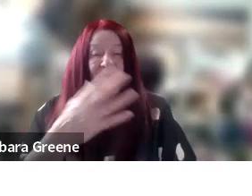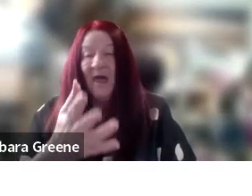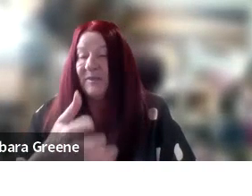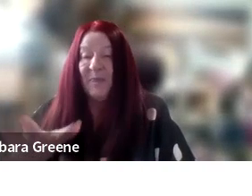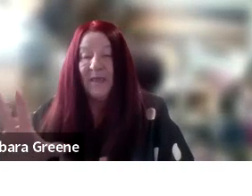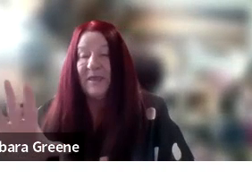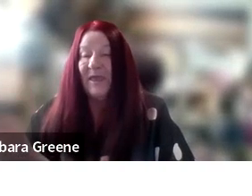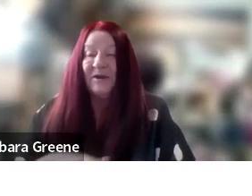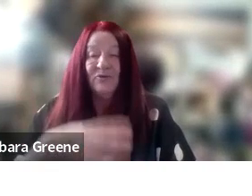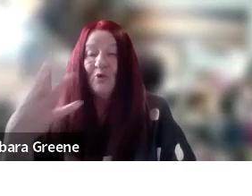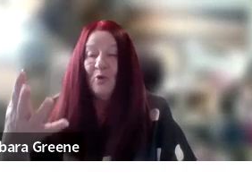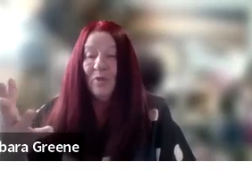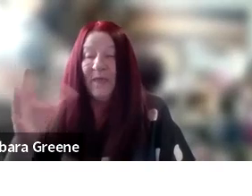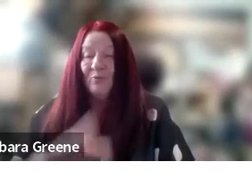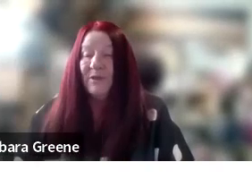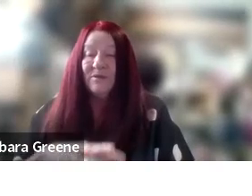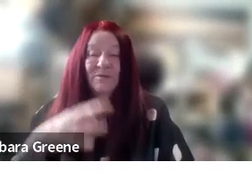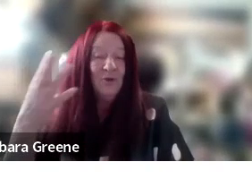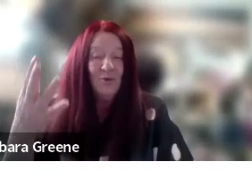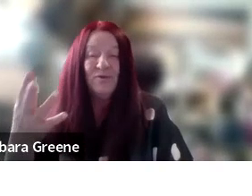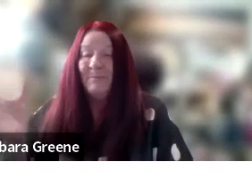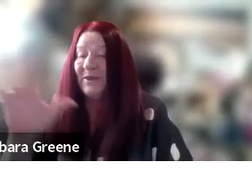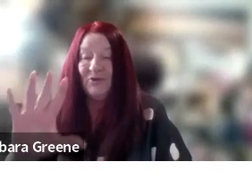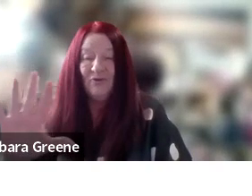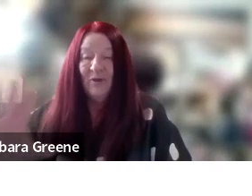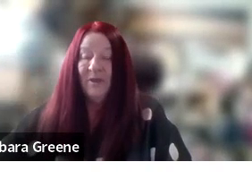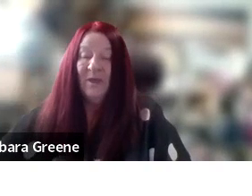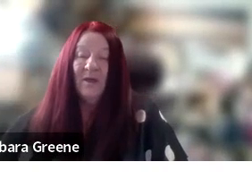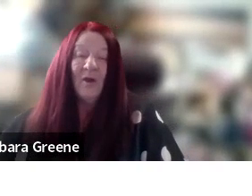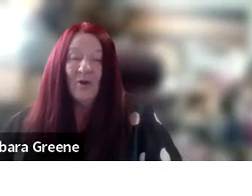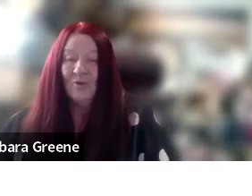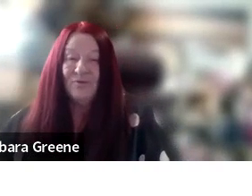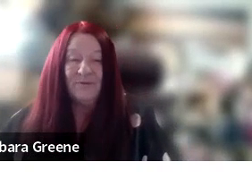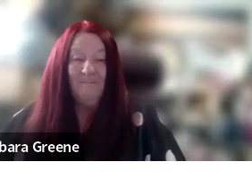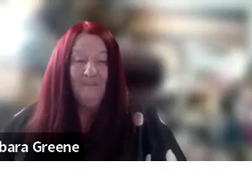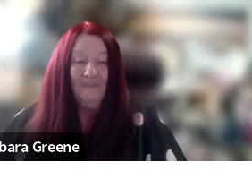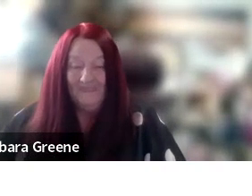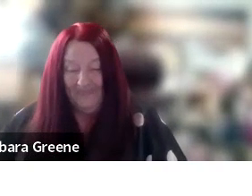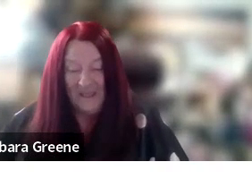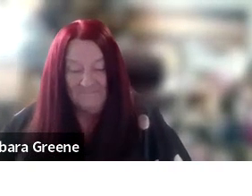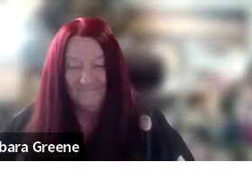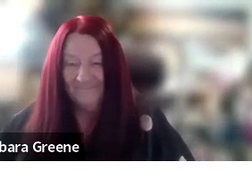of design thinking and a tool that we could use to manage our goals.